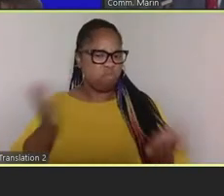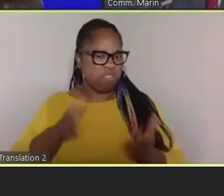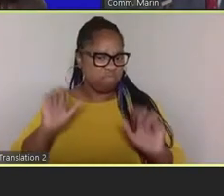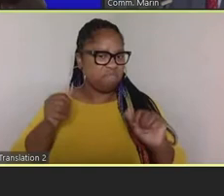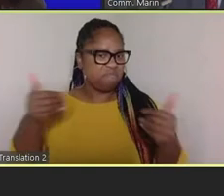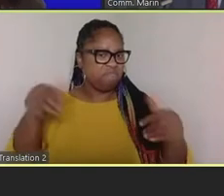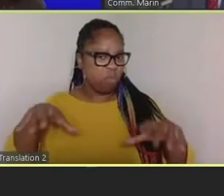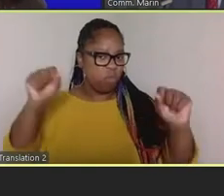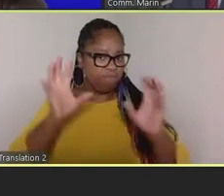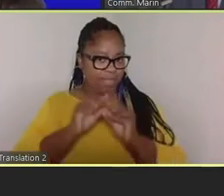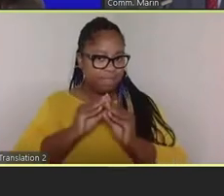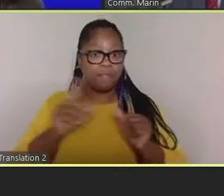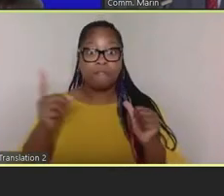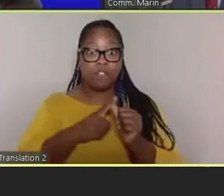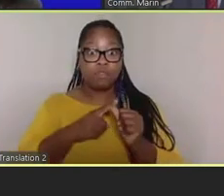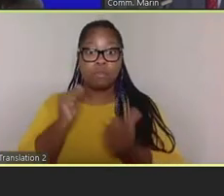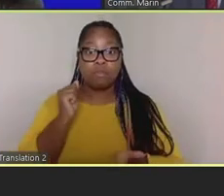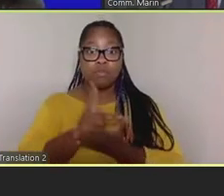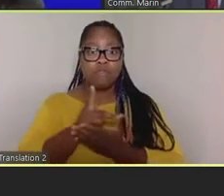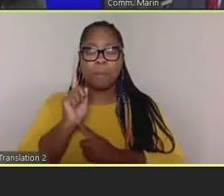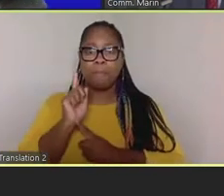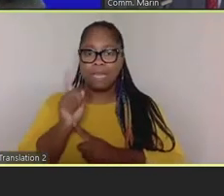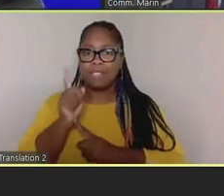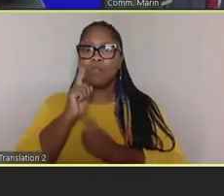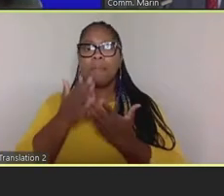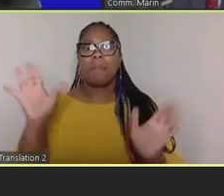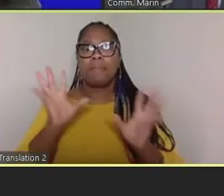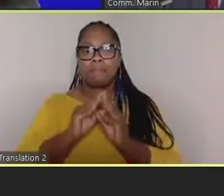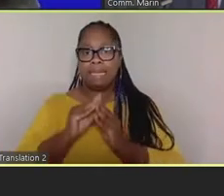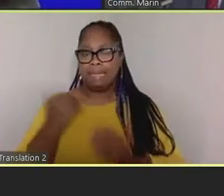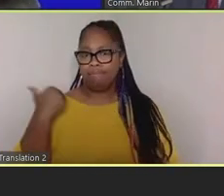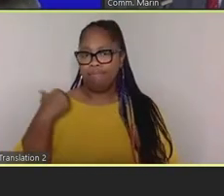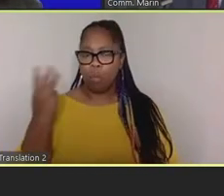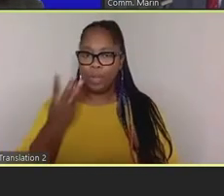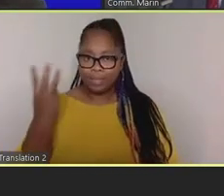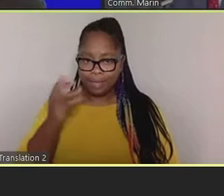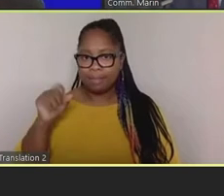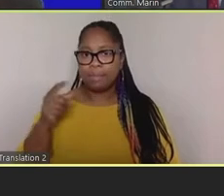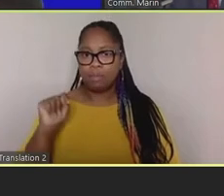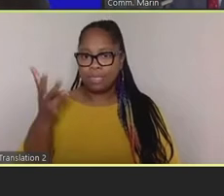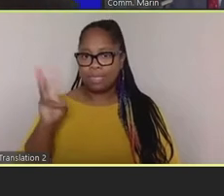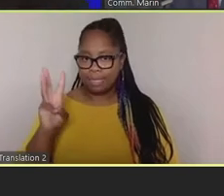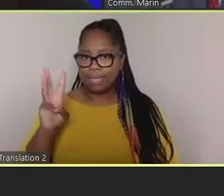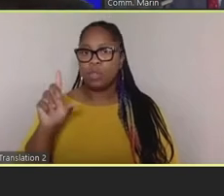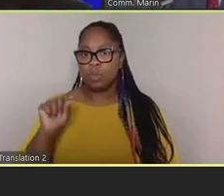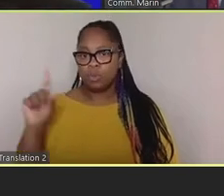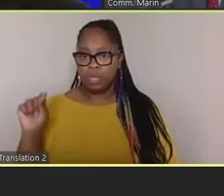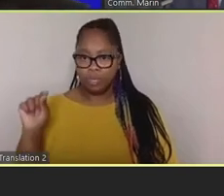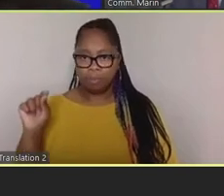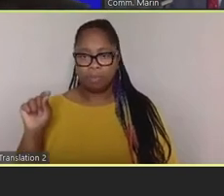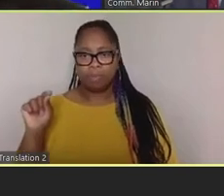The first item is the approval of the minutes of the public meeting of Wednesday, September 16th, 2020.